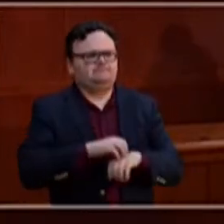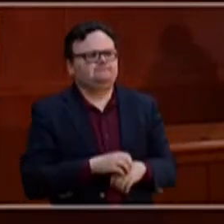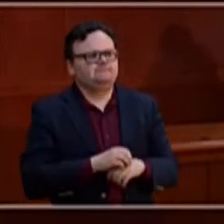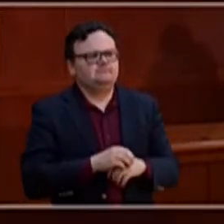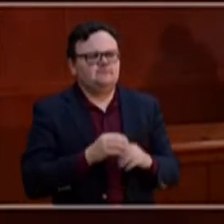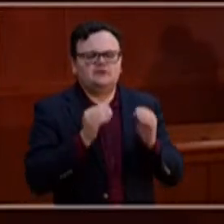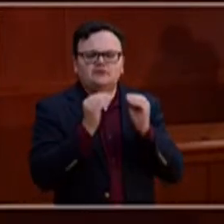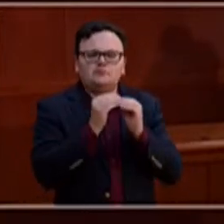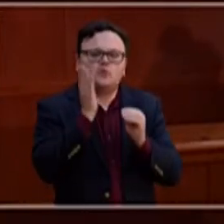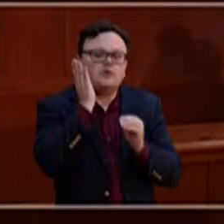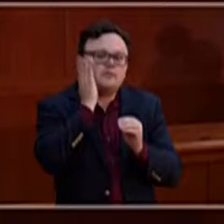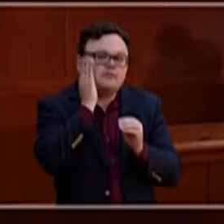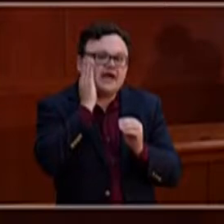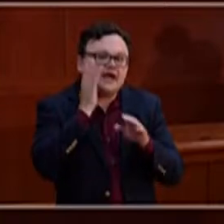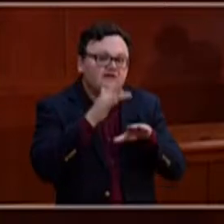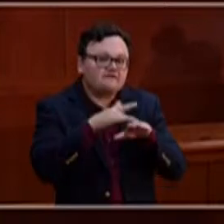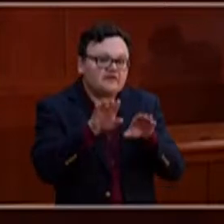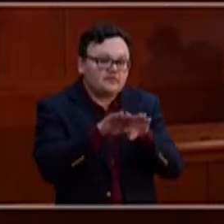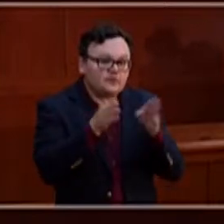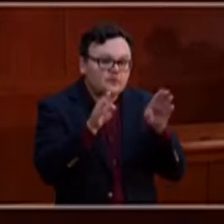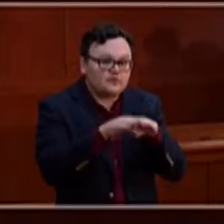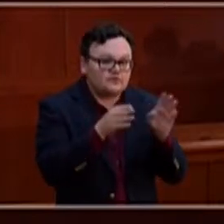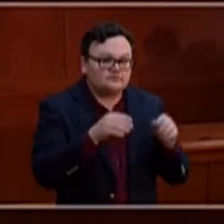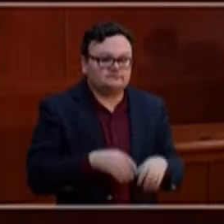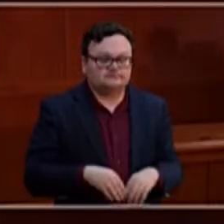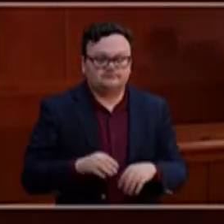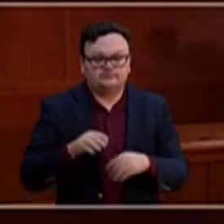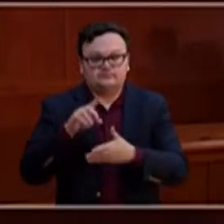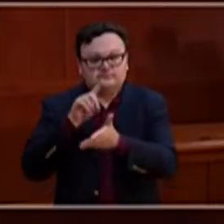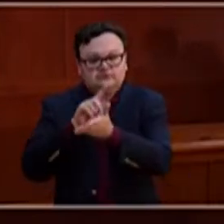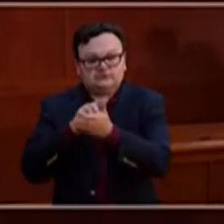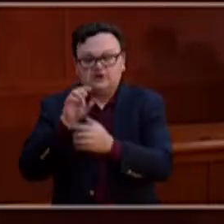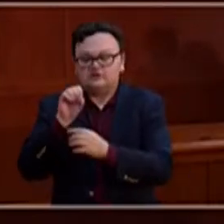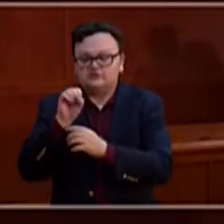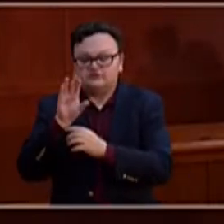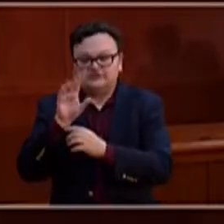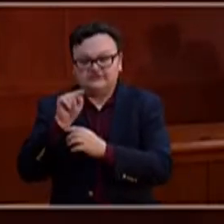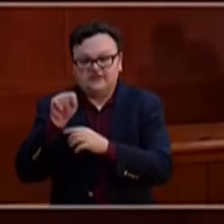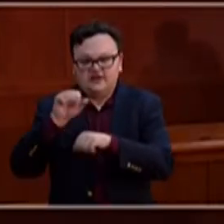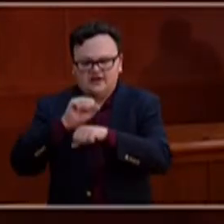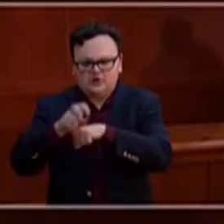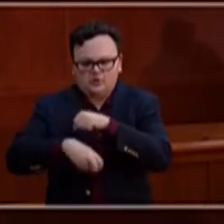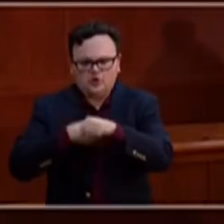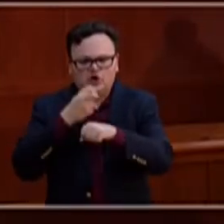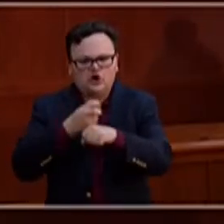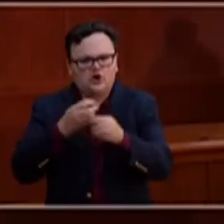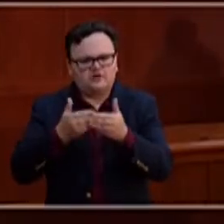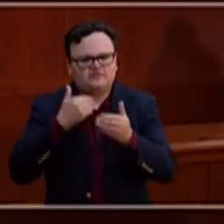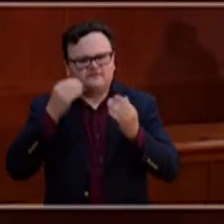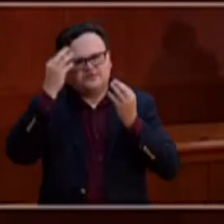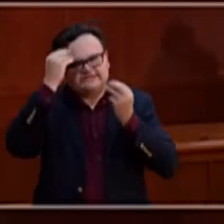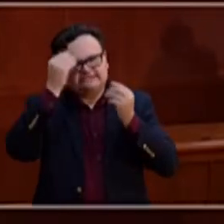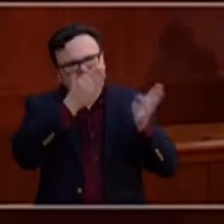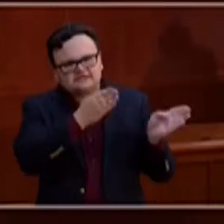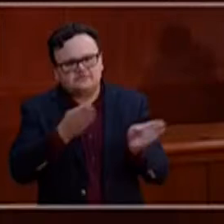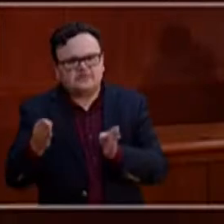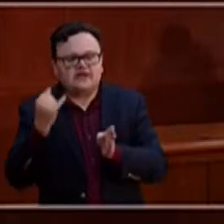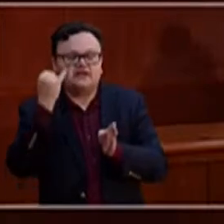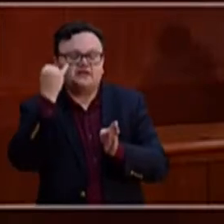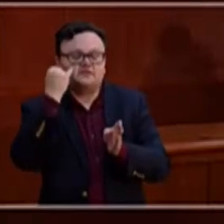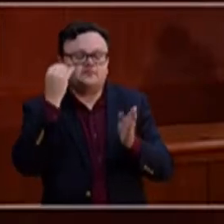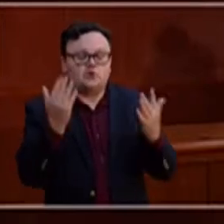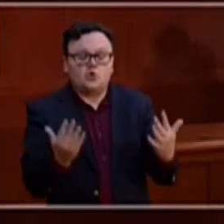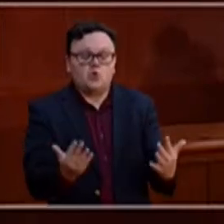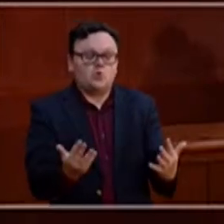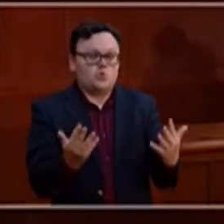beds, and Scott did a lot of work when we planned in the search for if we were to be confronted with a